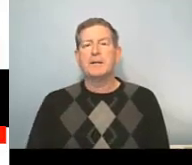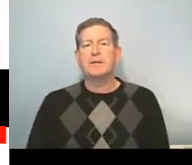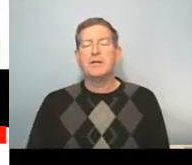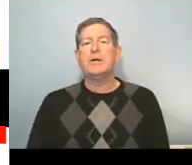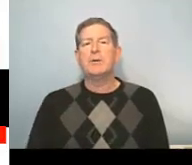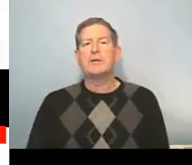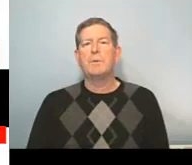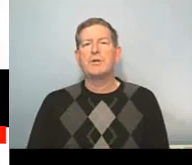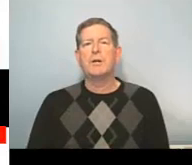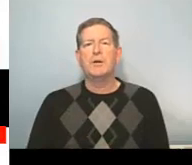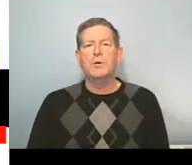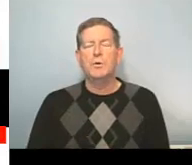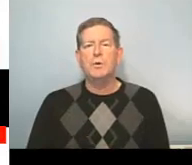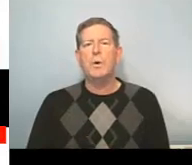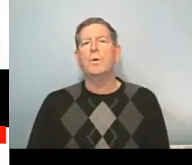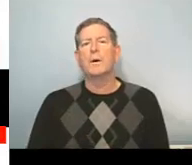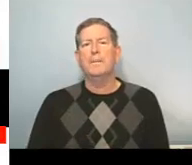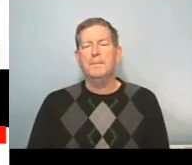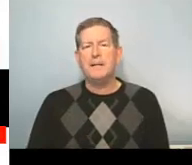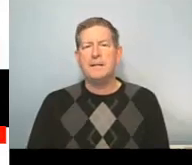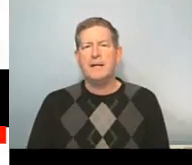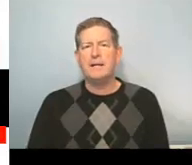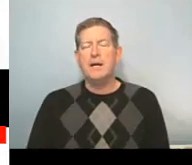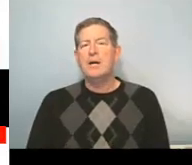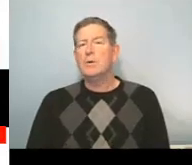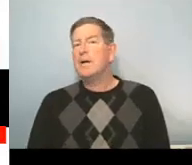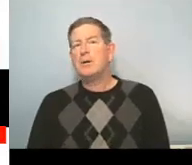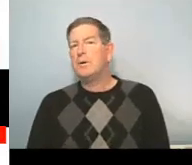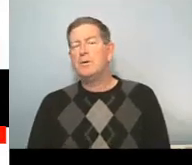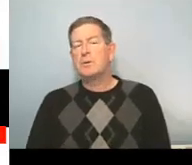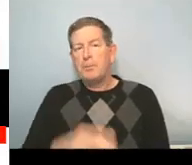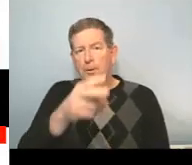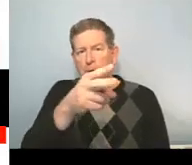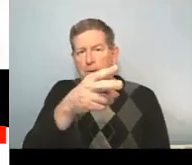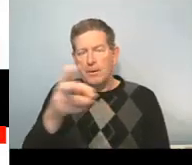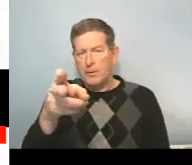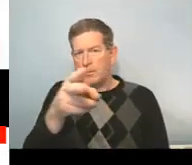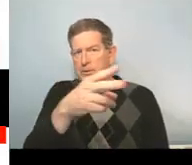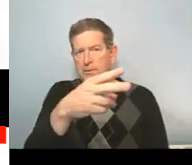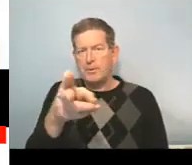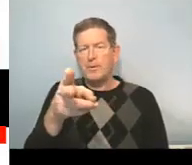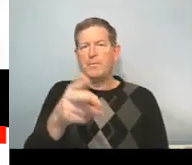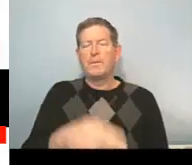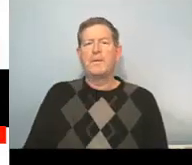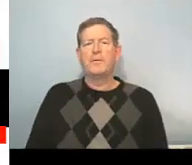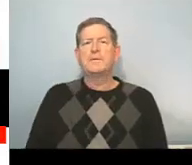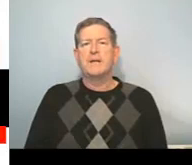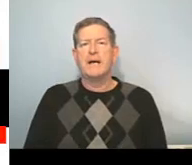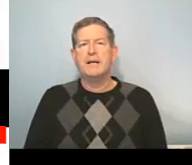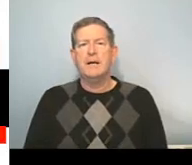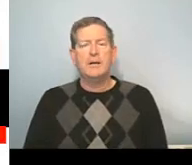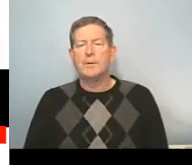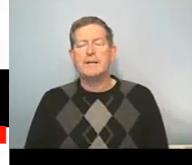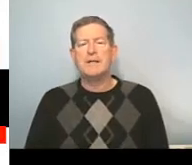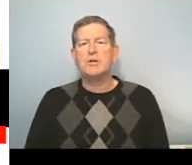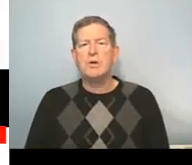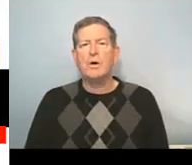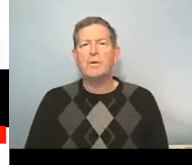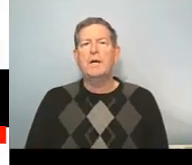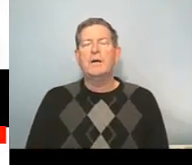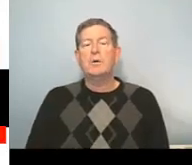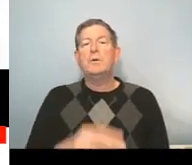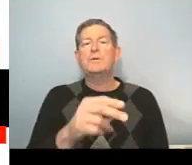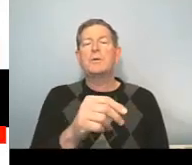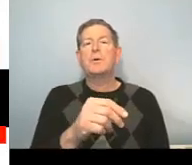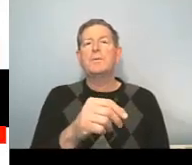the singular expression noon or midnight, you're not going to use the plural, third-person plural form of the verb ser. You will not say